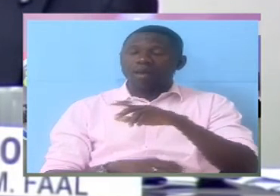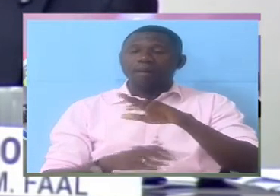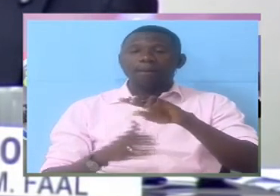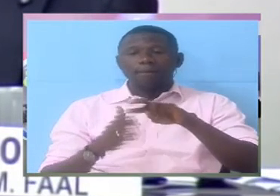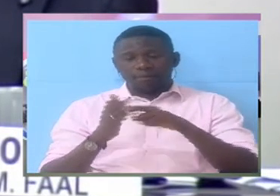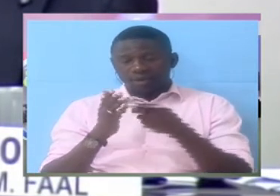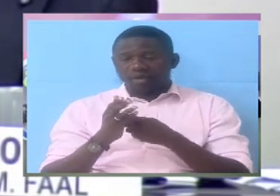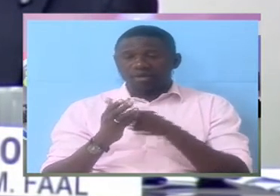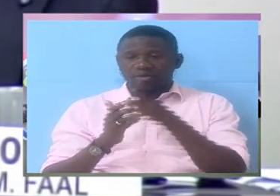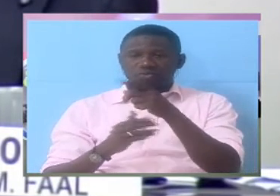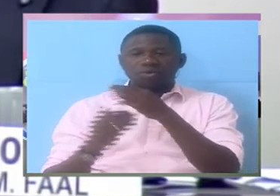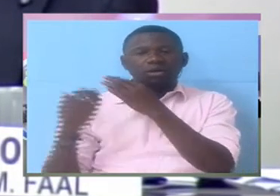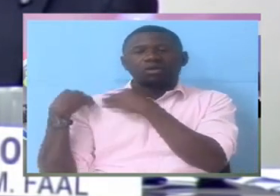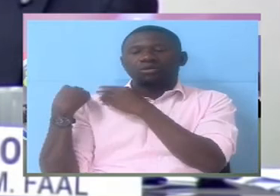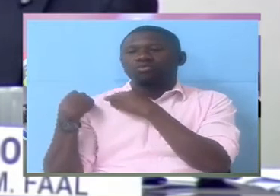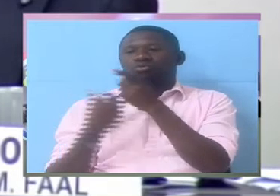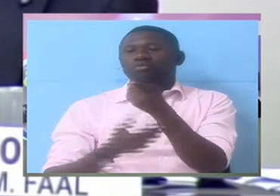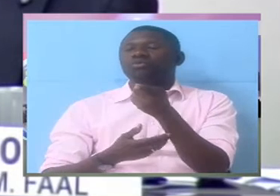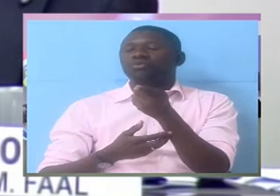responsible.